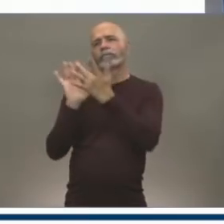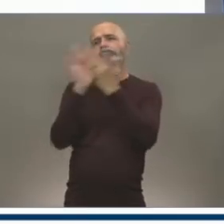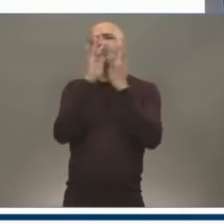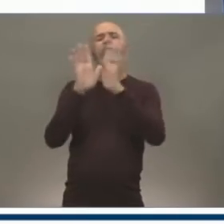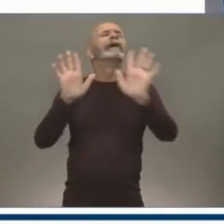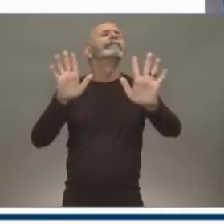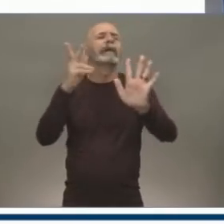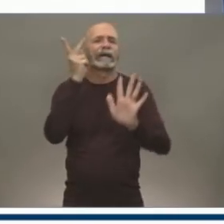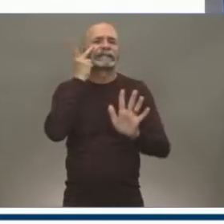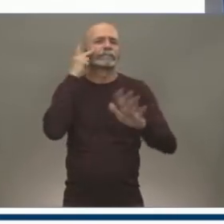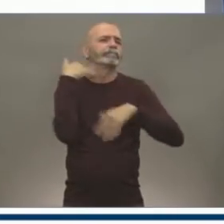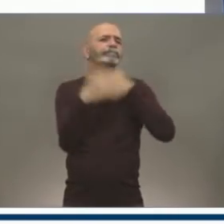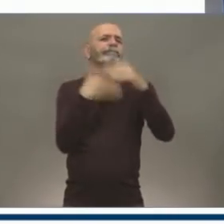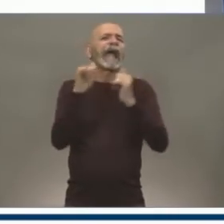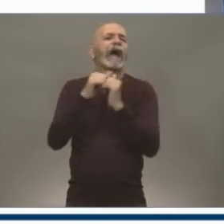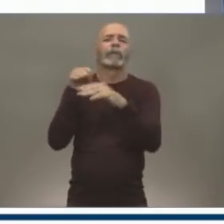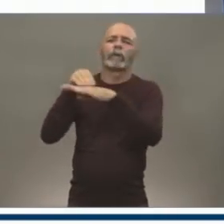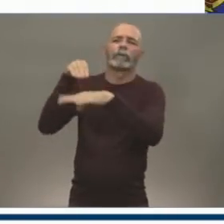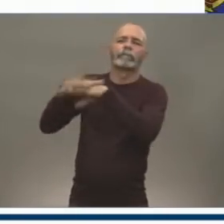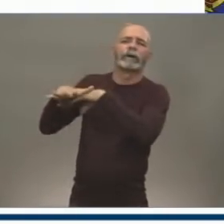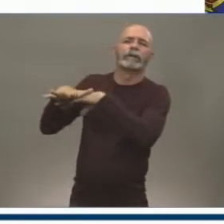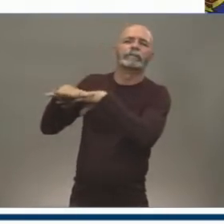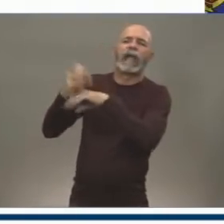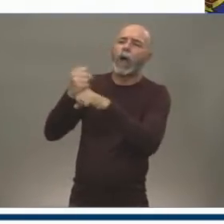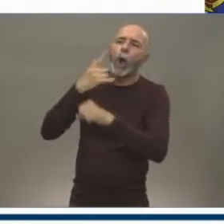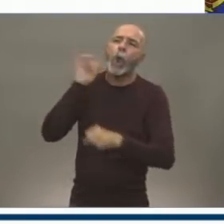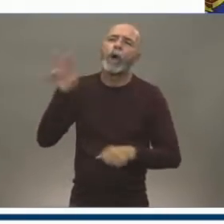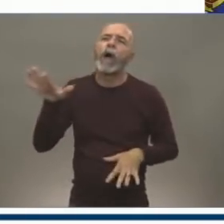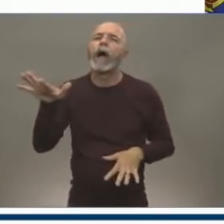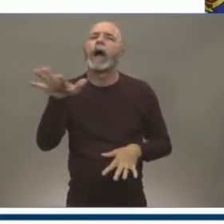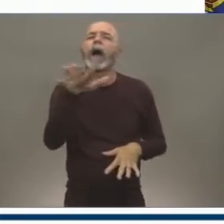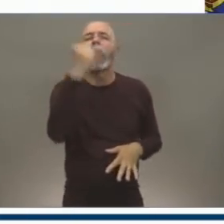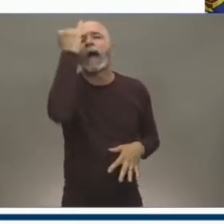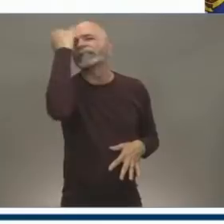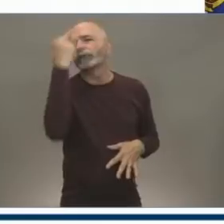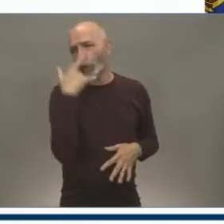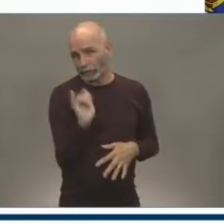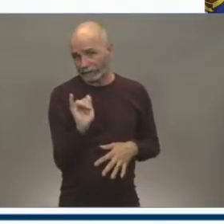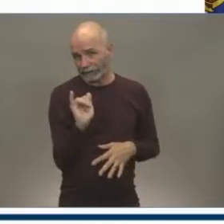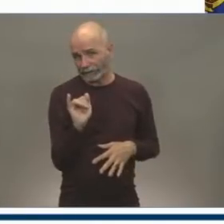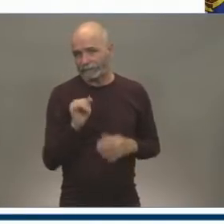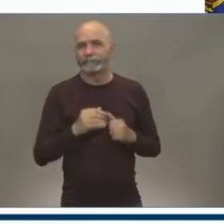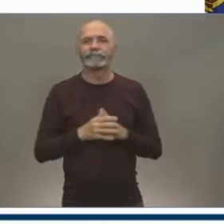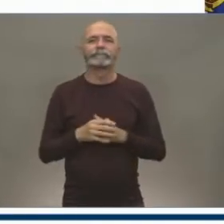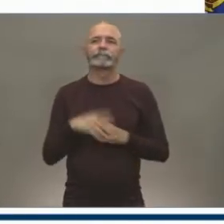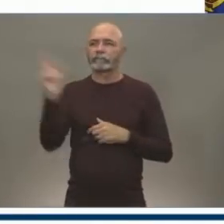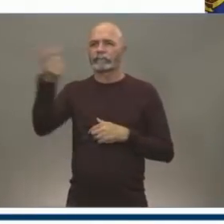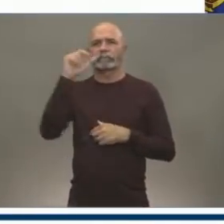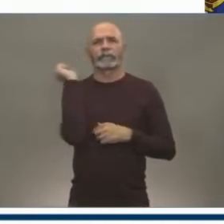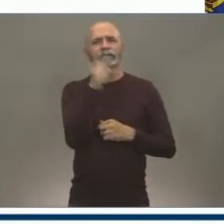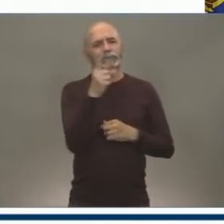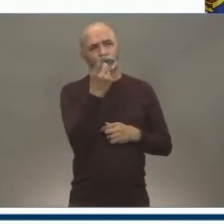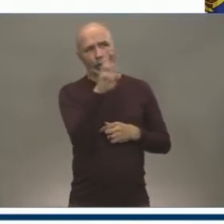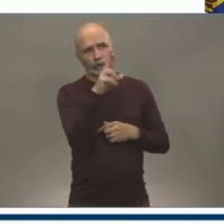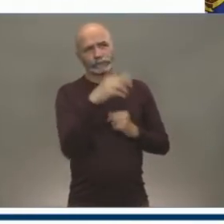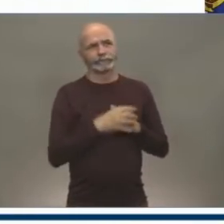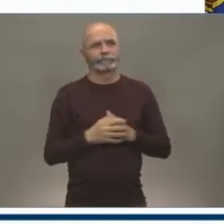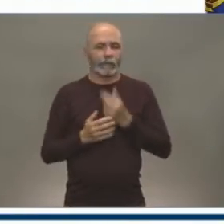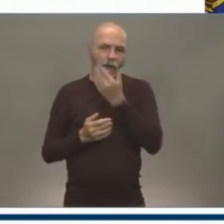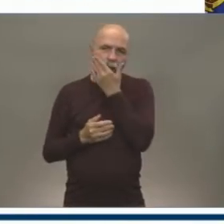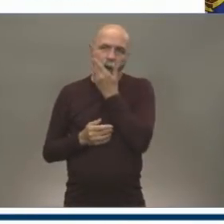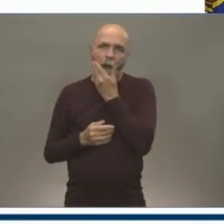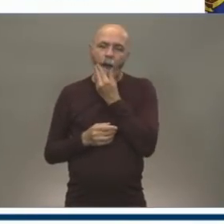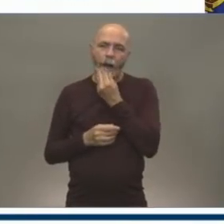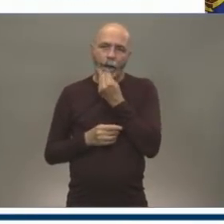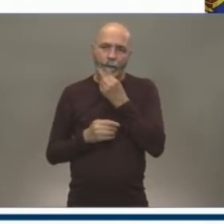is, and the department is working on that now. Go ahead, Lindsay, with your follow-up. Thank you. This is for Dr. Strang. Regarding the staffing